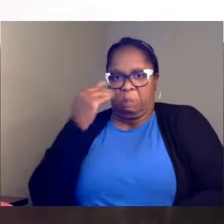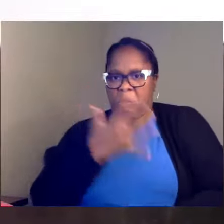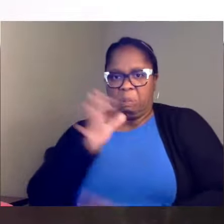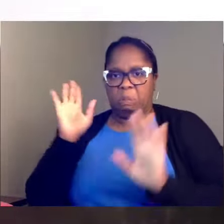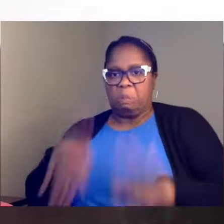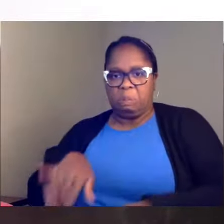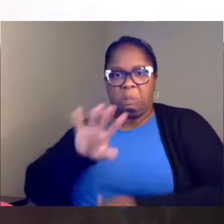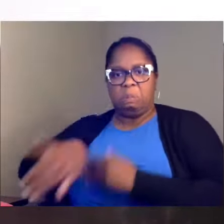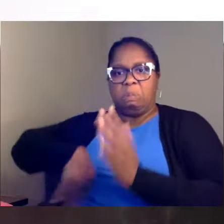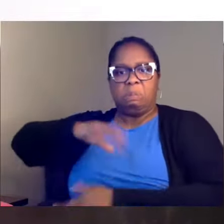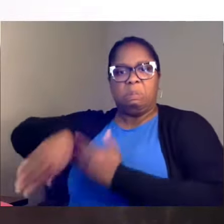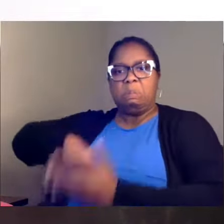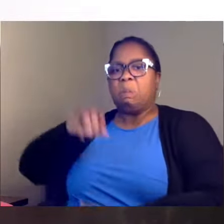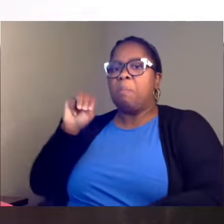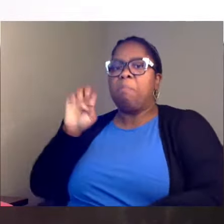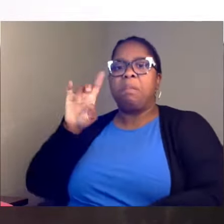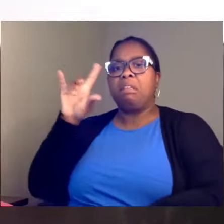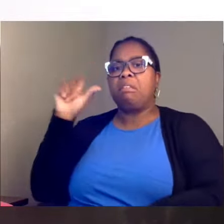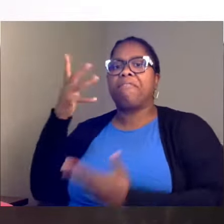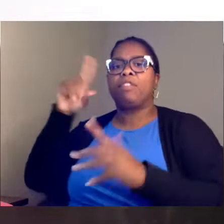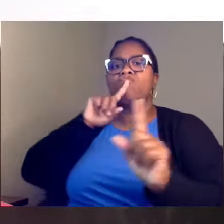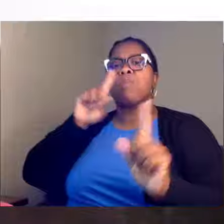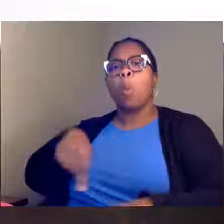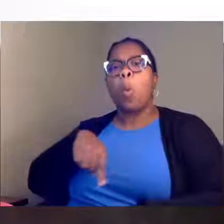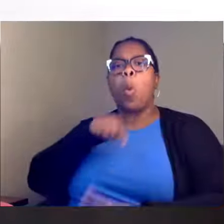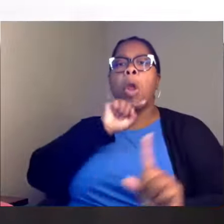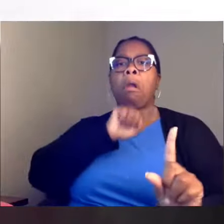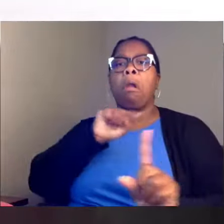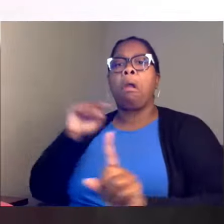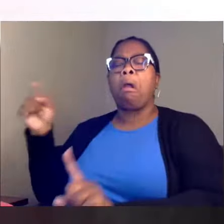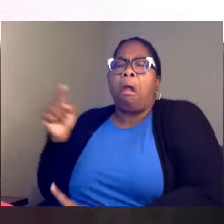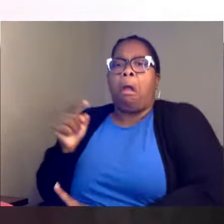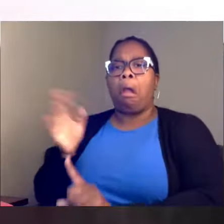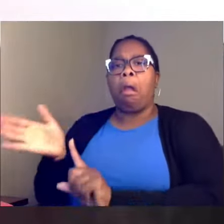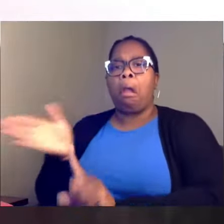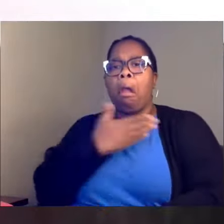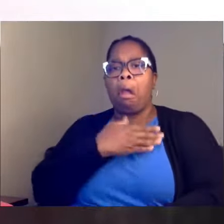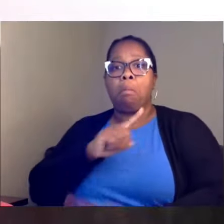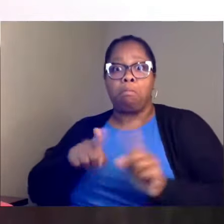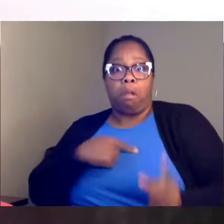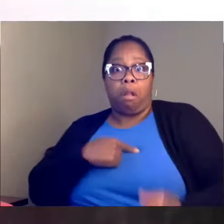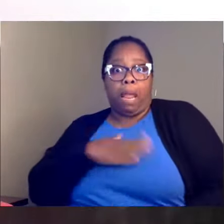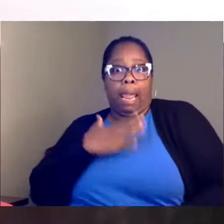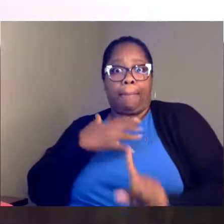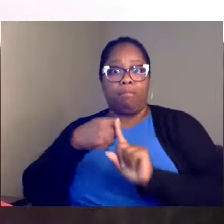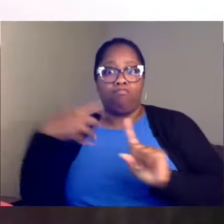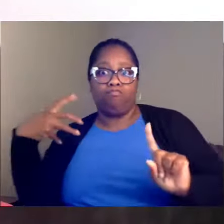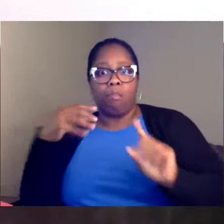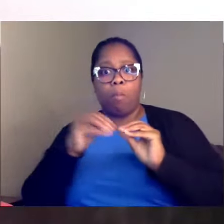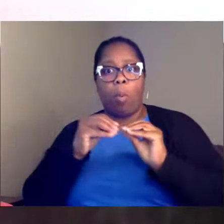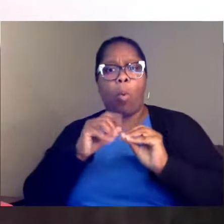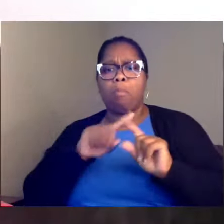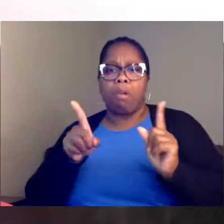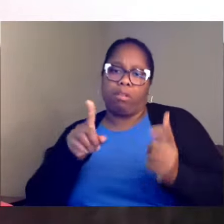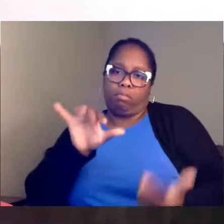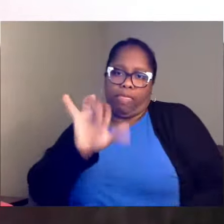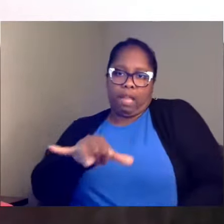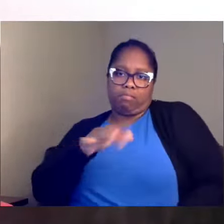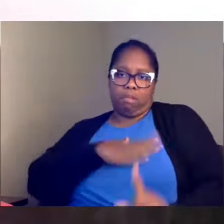What the media has reported here and there, but happy to talk more on that. But I guess that's my